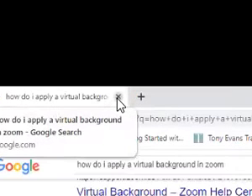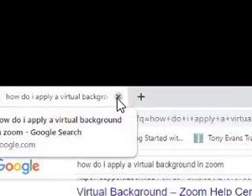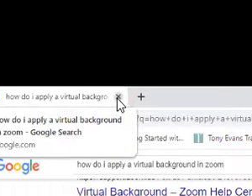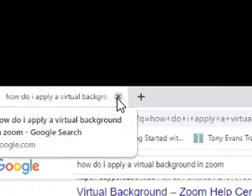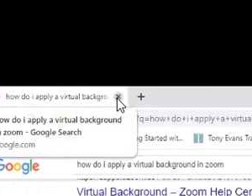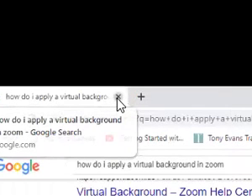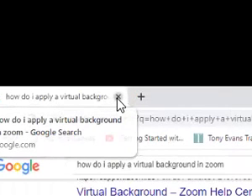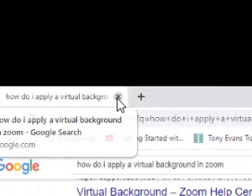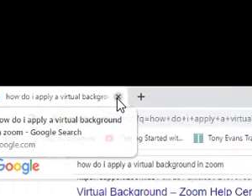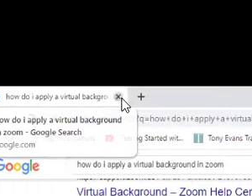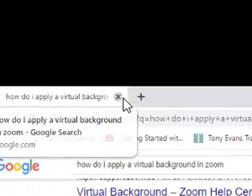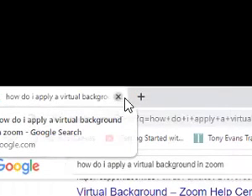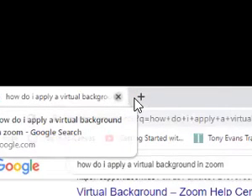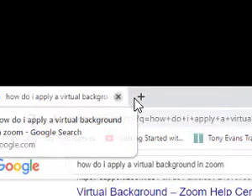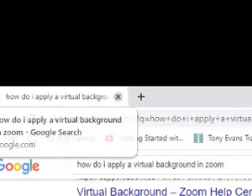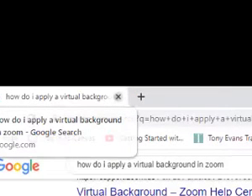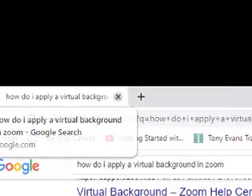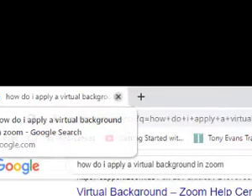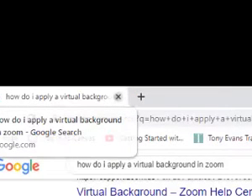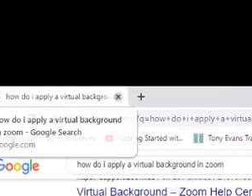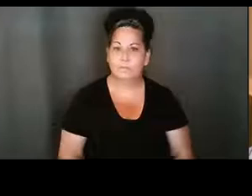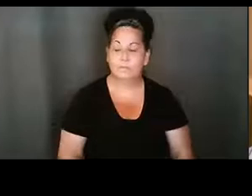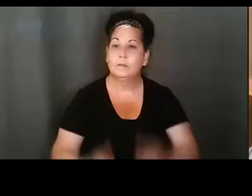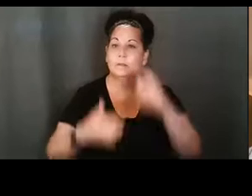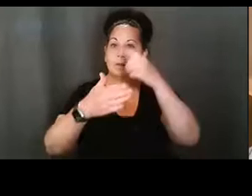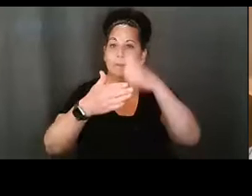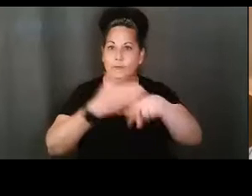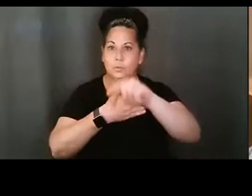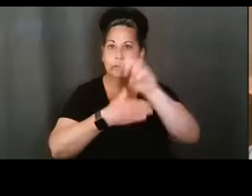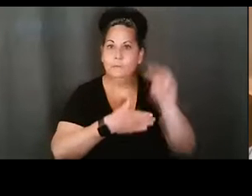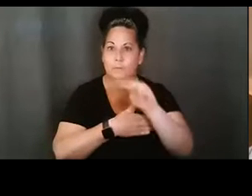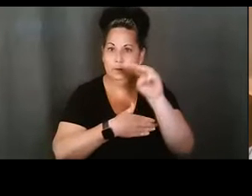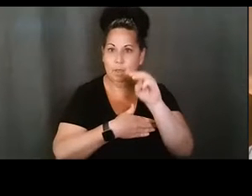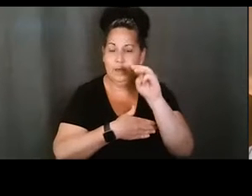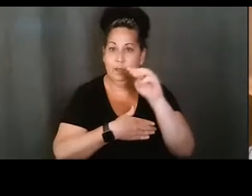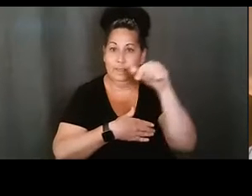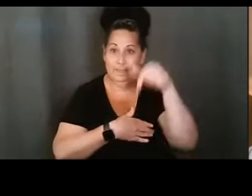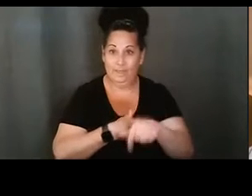So on Monday, this session will be uploaded.